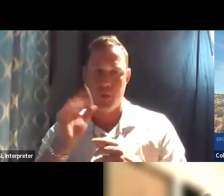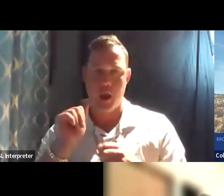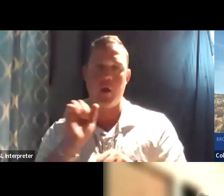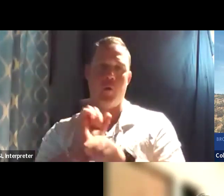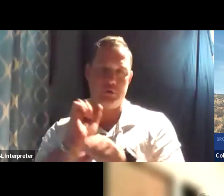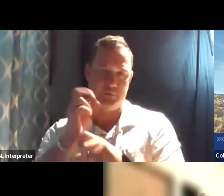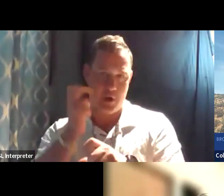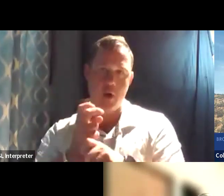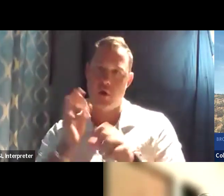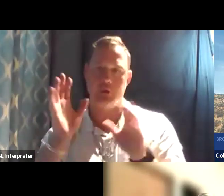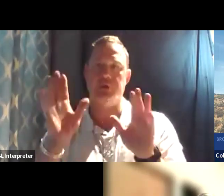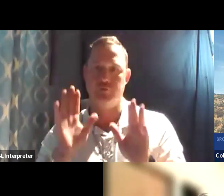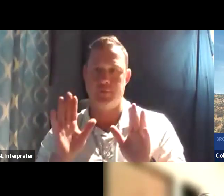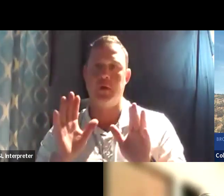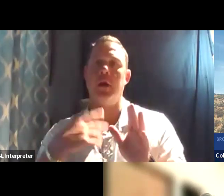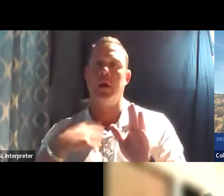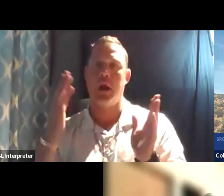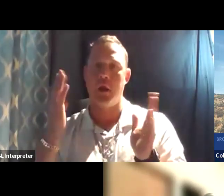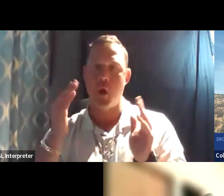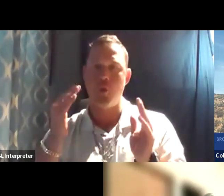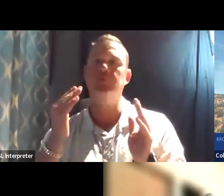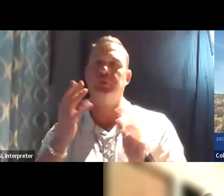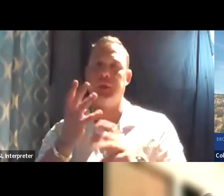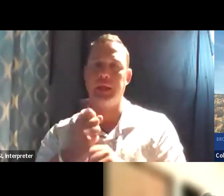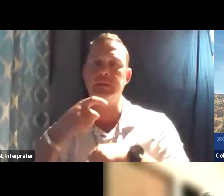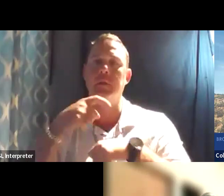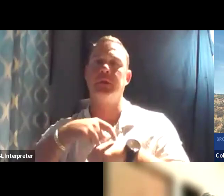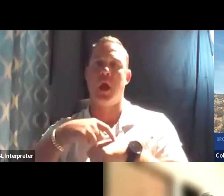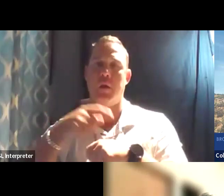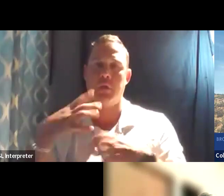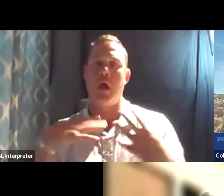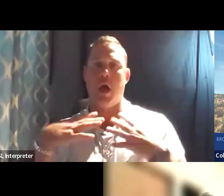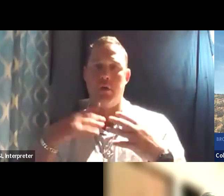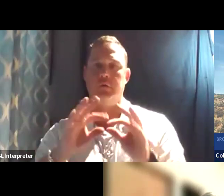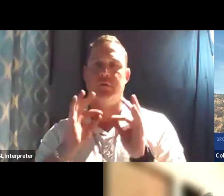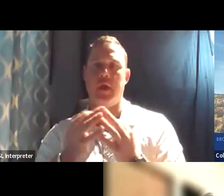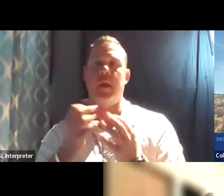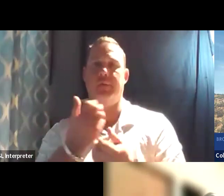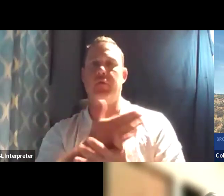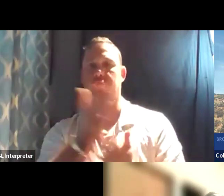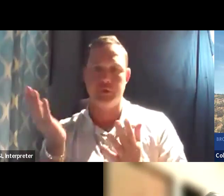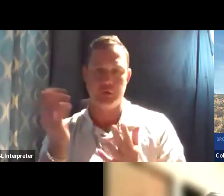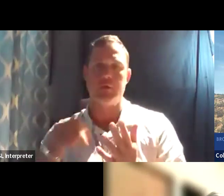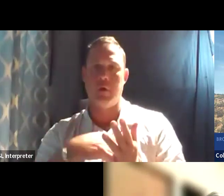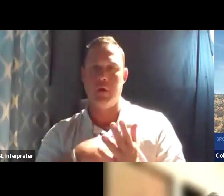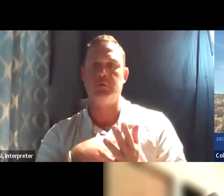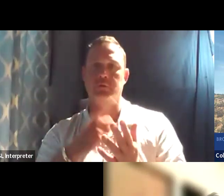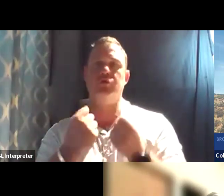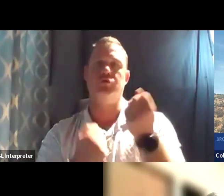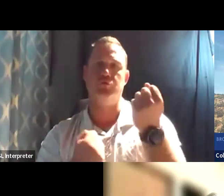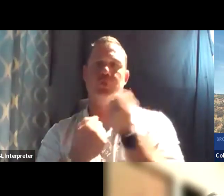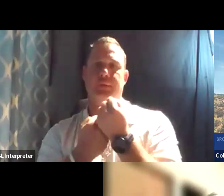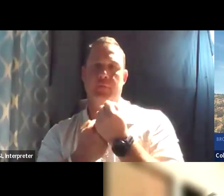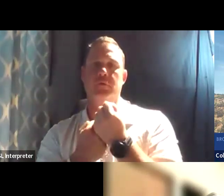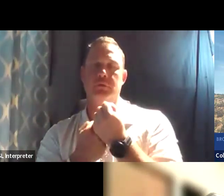and she's terrific. And I would hope that she could get some time over the holidays with her family as the rest of us could. So there's just to reinforce